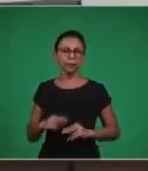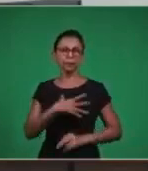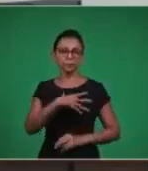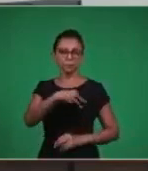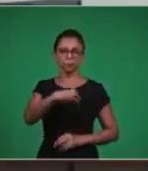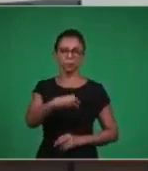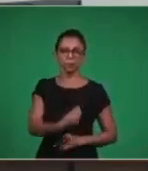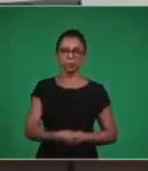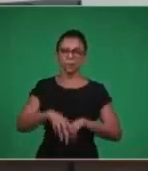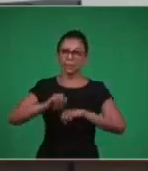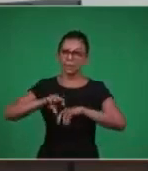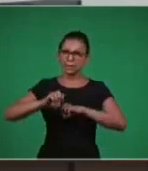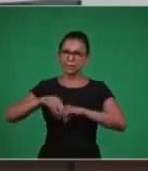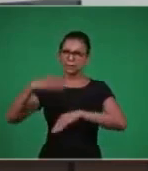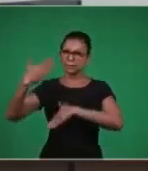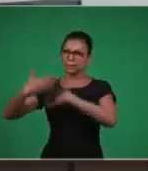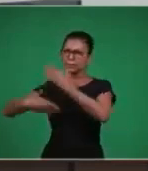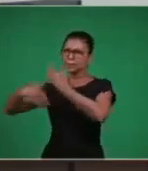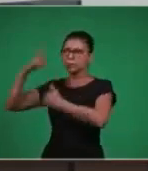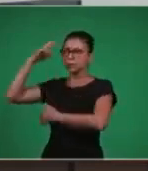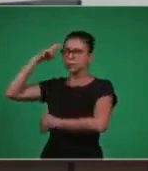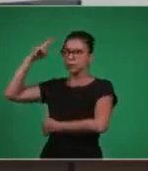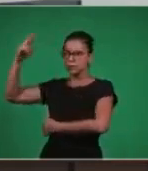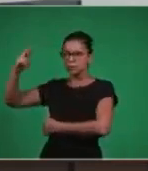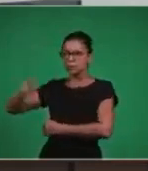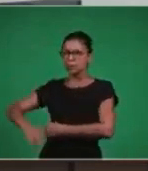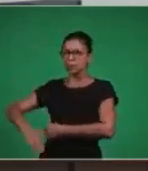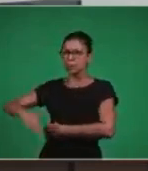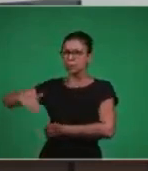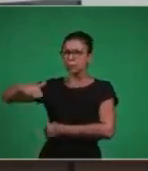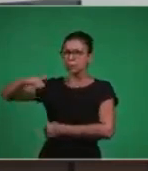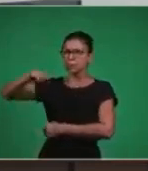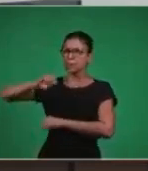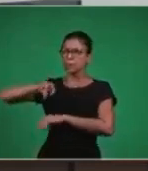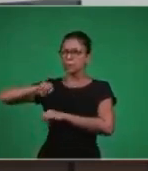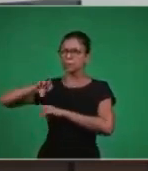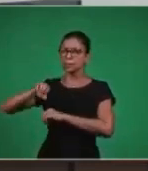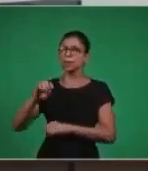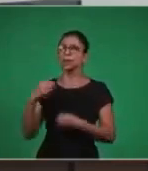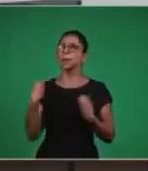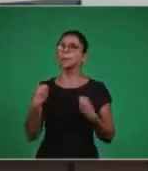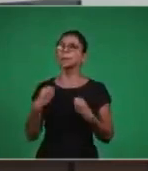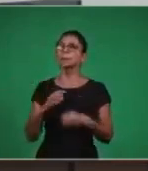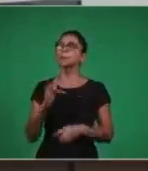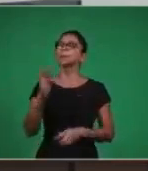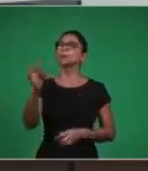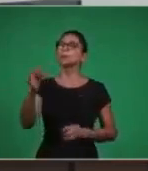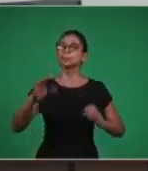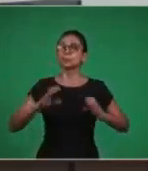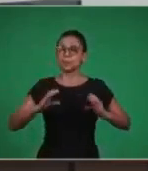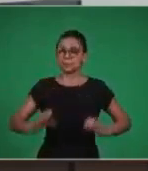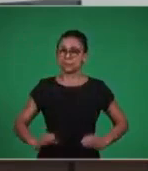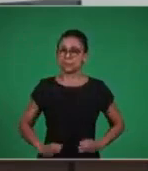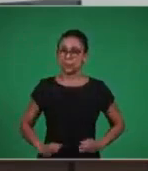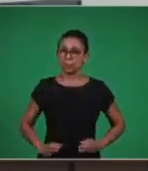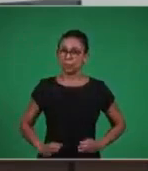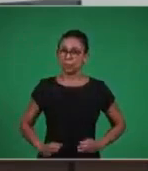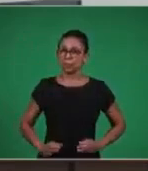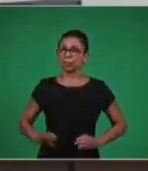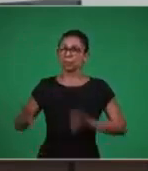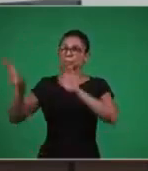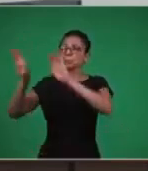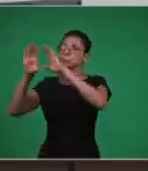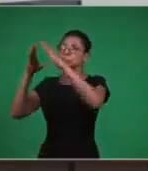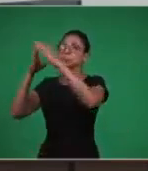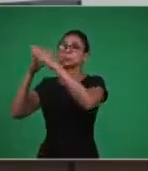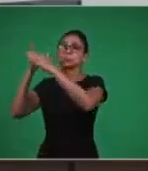Lord, to educate them in the presence of the Lord, so that they are citizens not only of heaven,